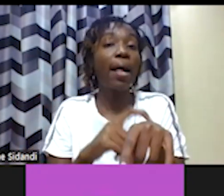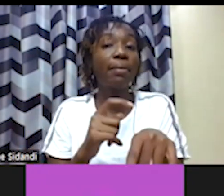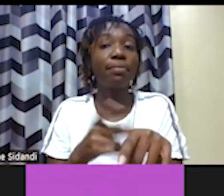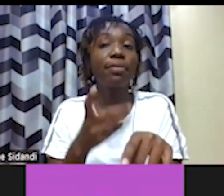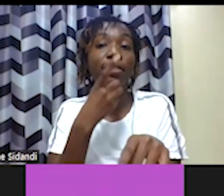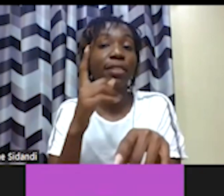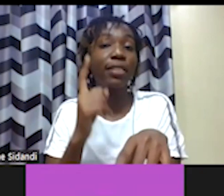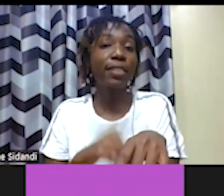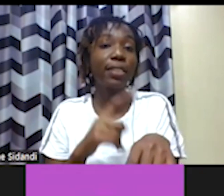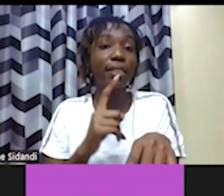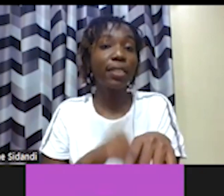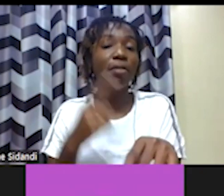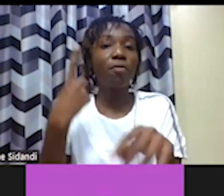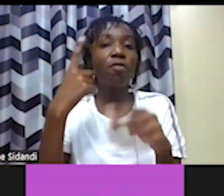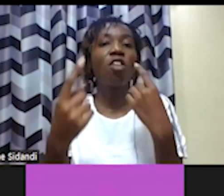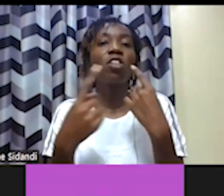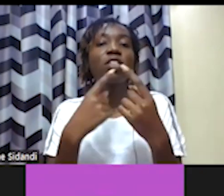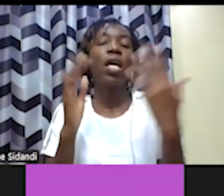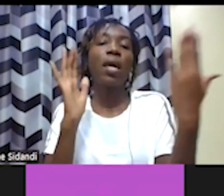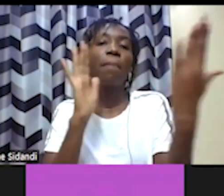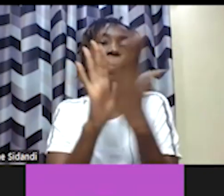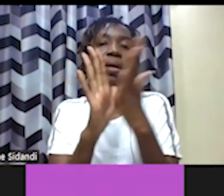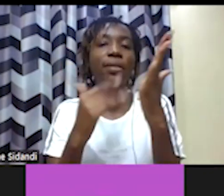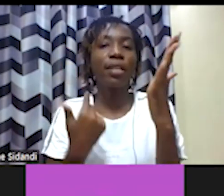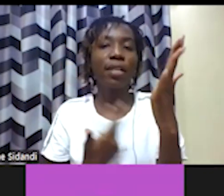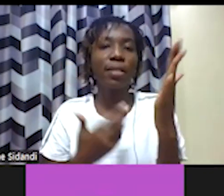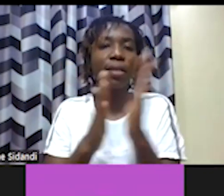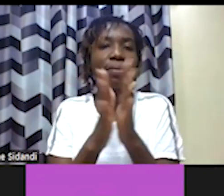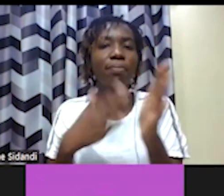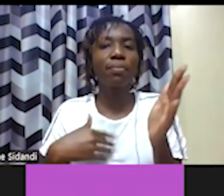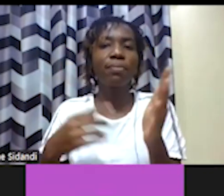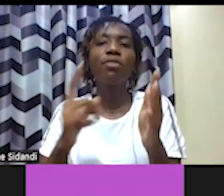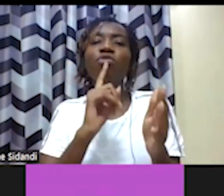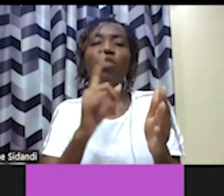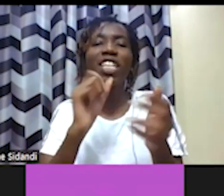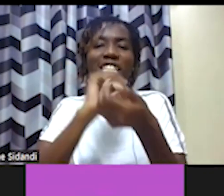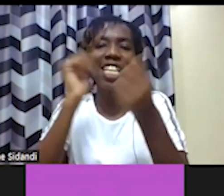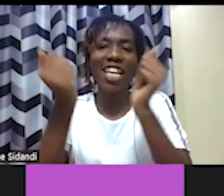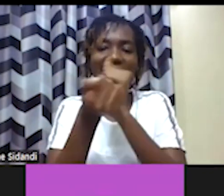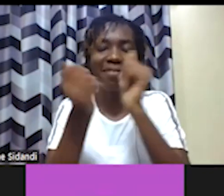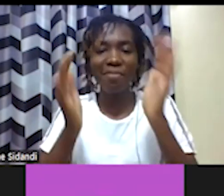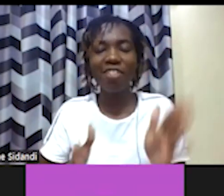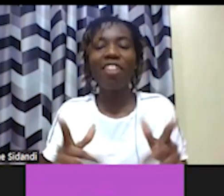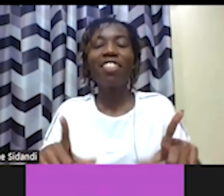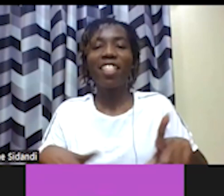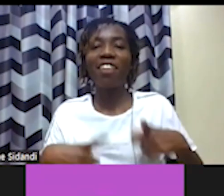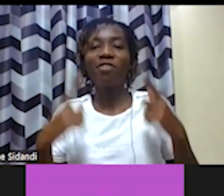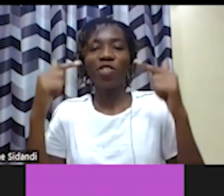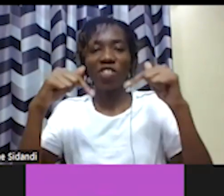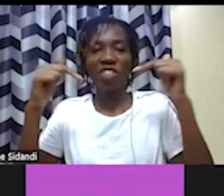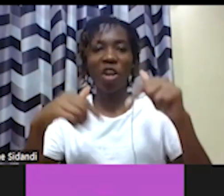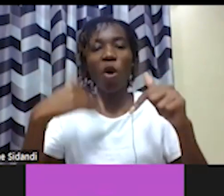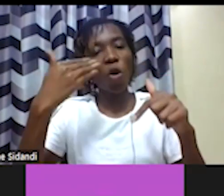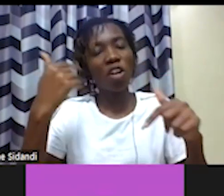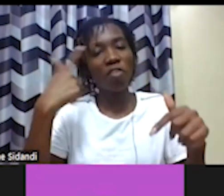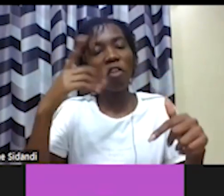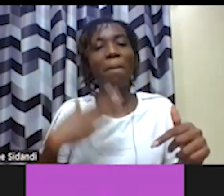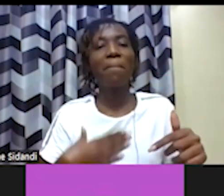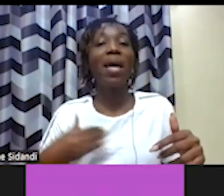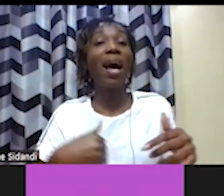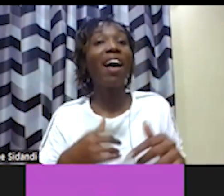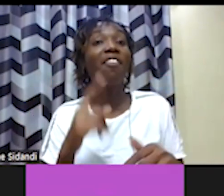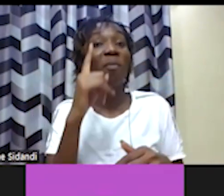time to impact. And I'm sure you have changed someone's life today. Always for me. There are